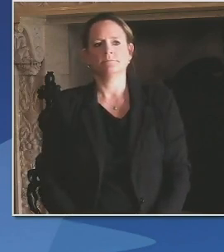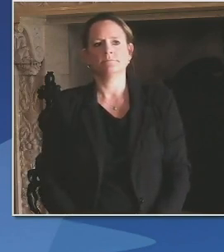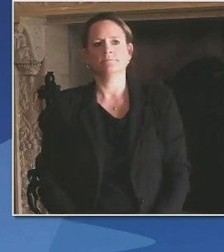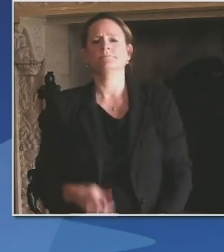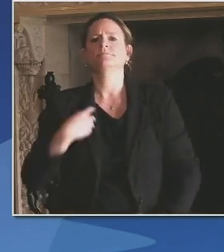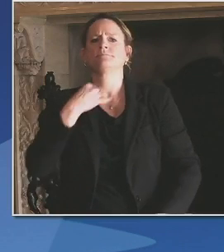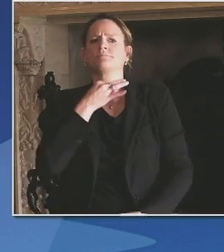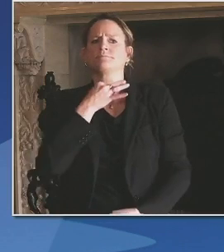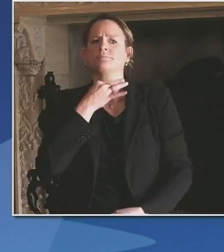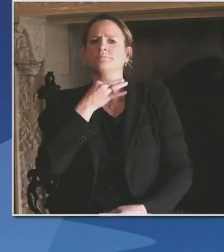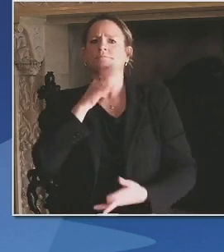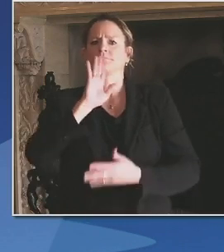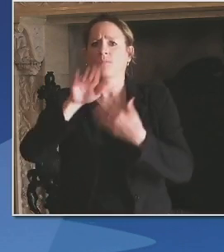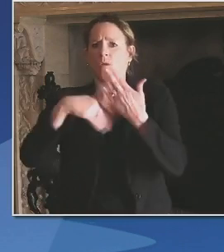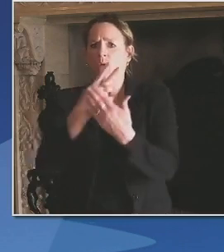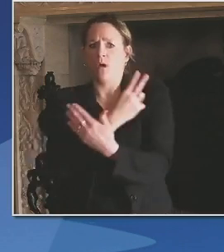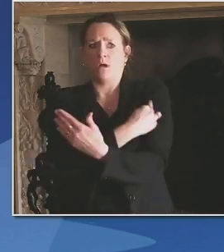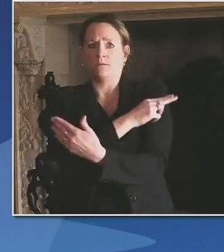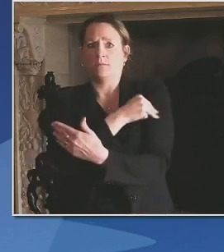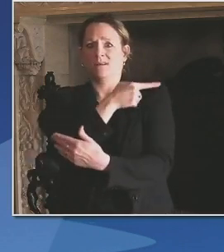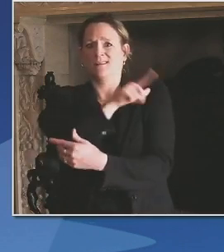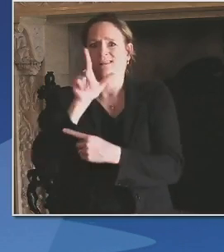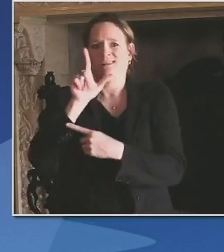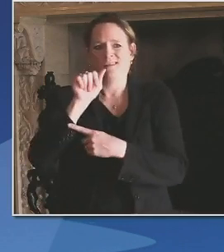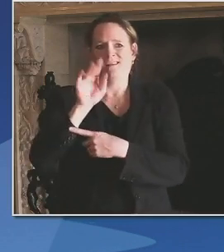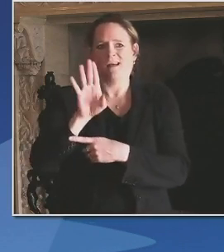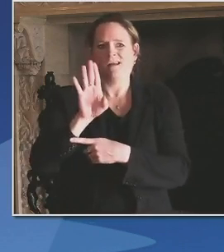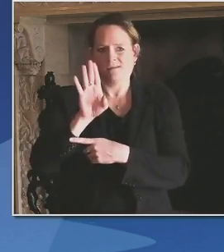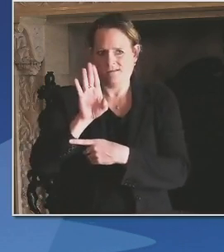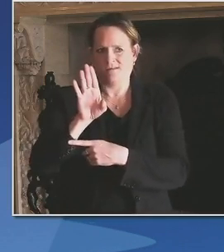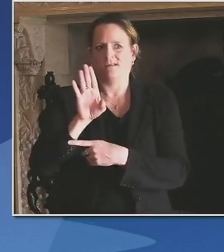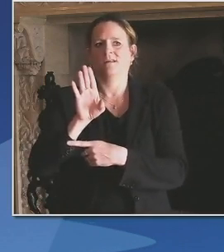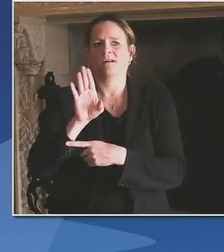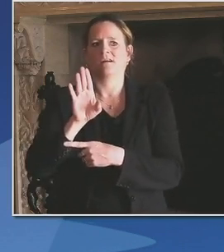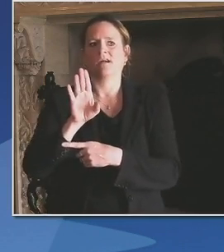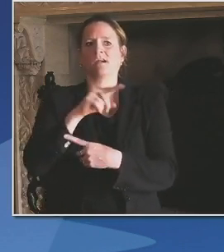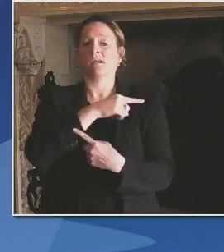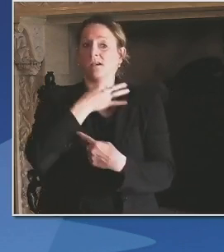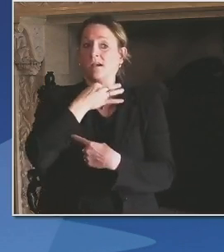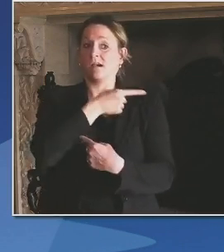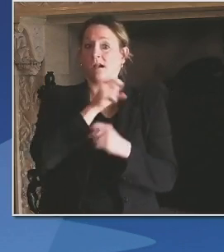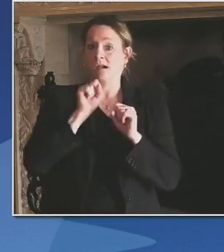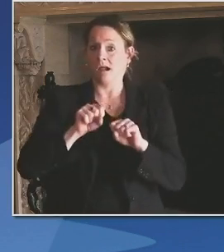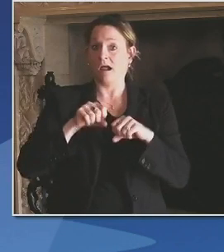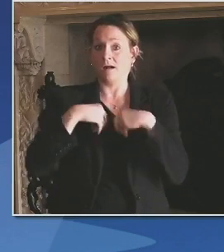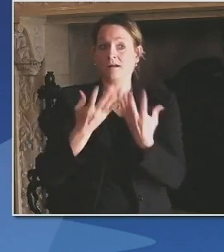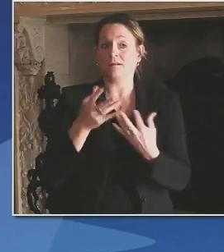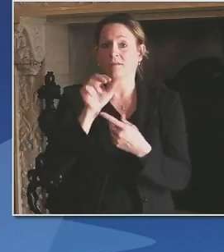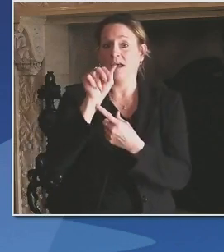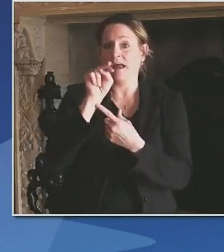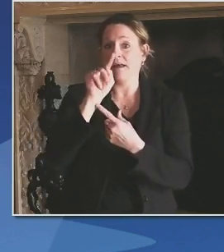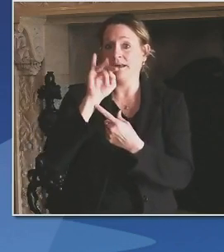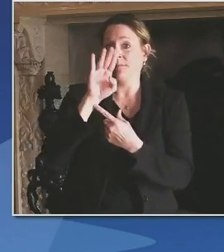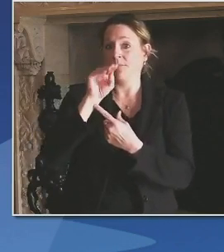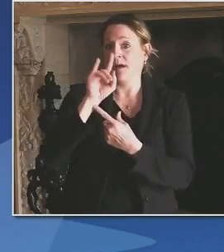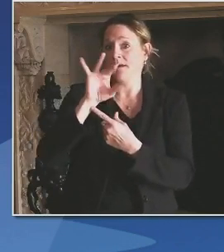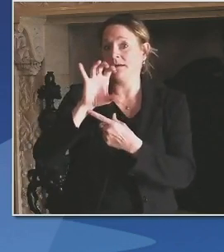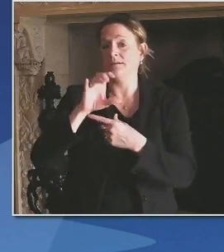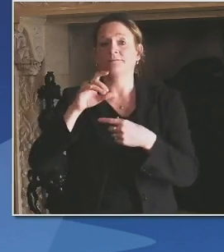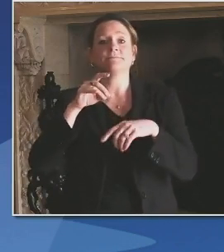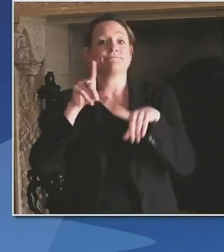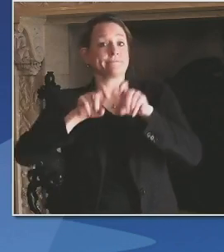do antibody testing? And if so, what's being done to encourage people to get an antibody